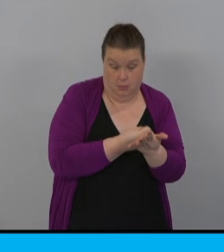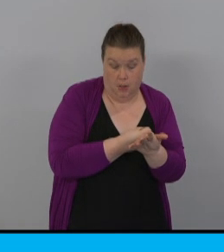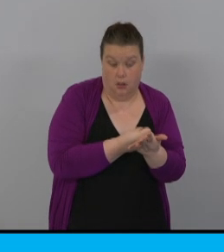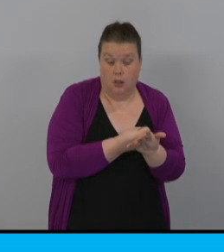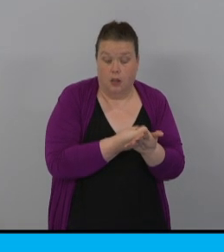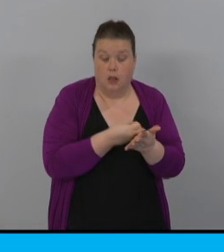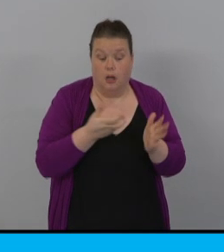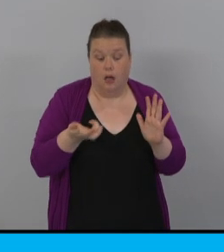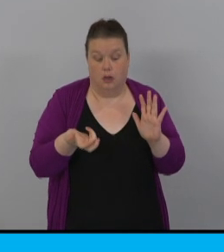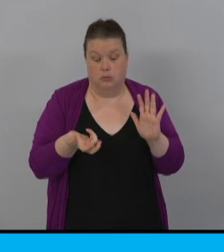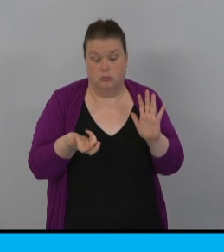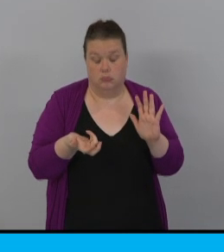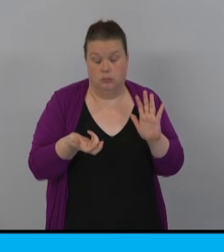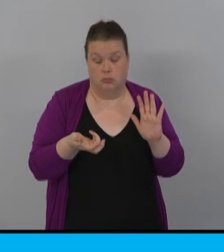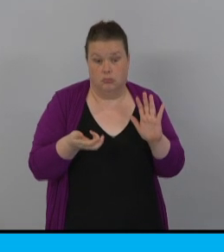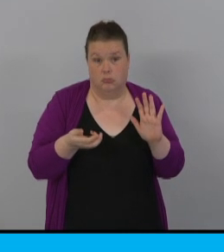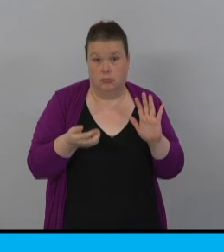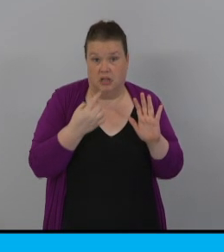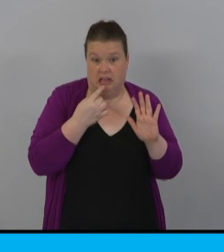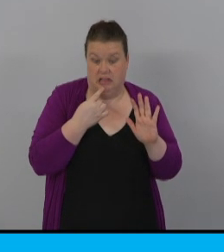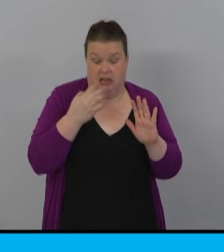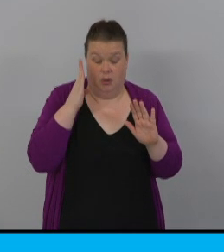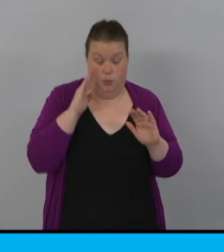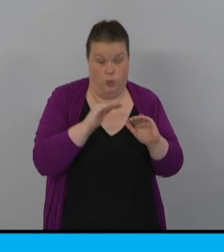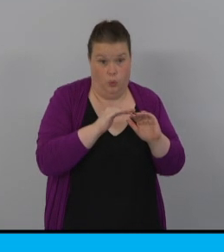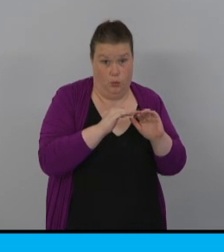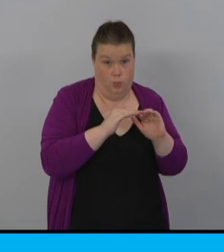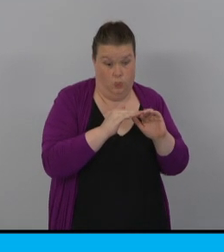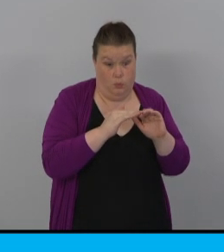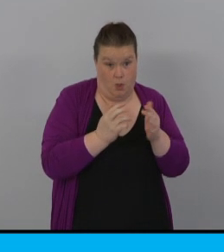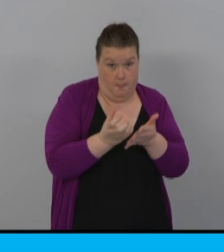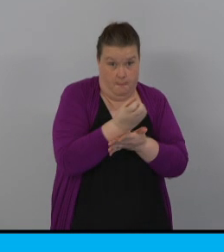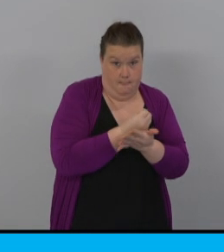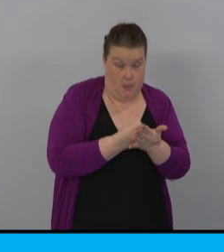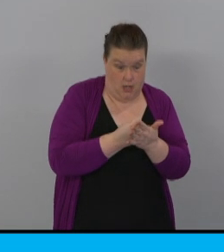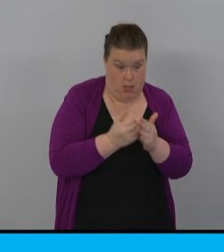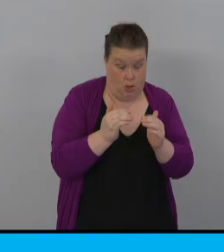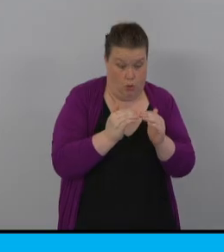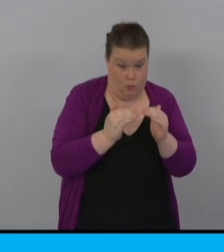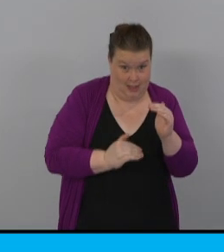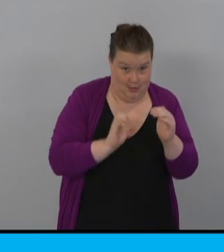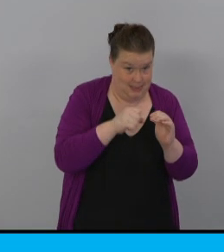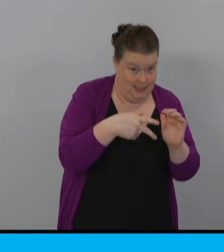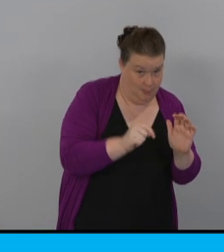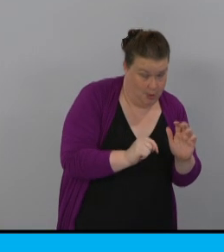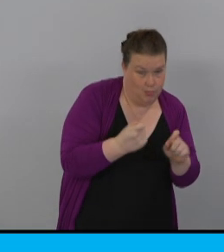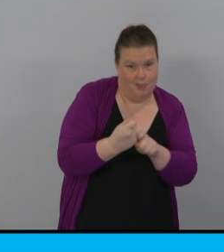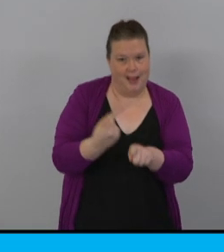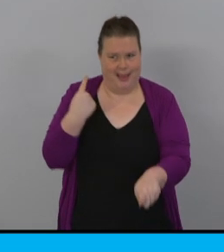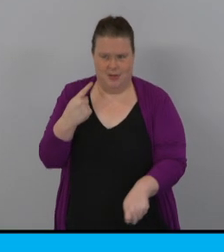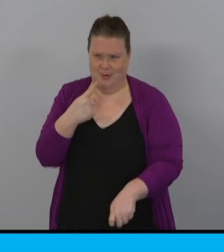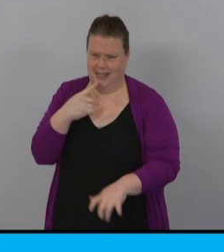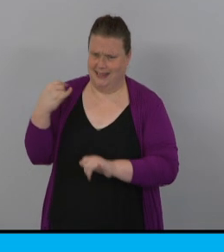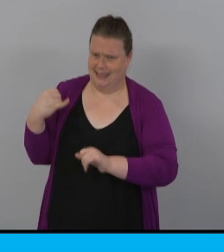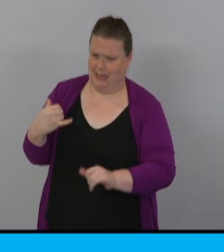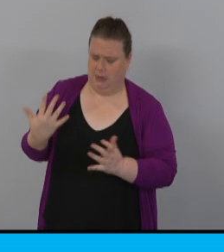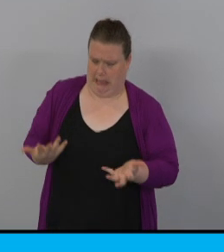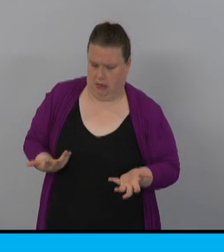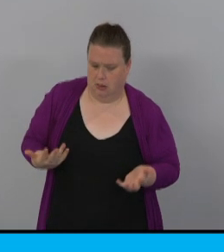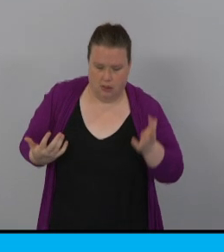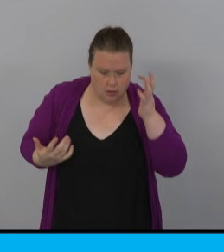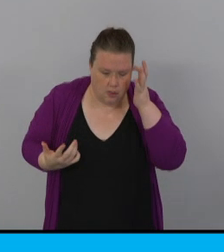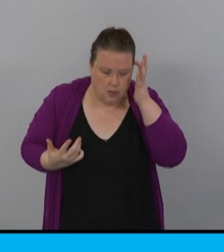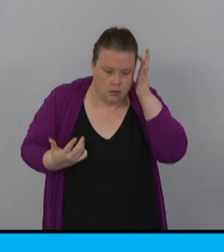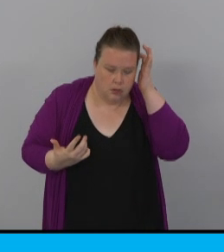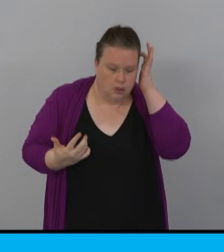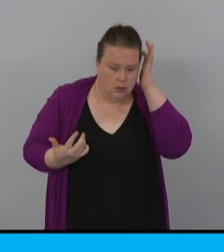are kind of saying it will go down in September, but they said that last year too. And then there's the loss of our indirect cost revenue that was generated